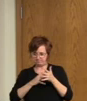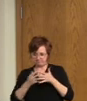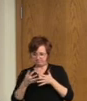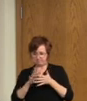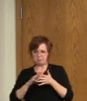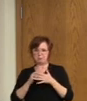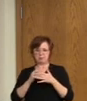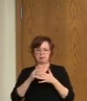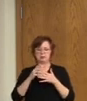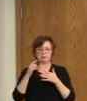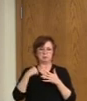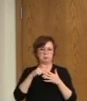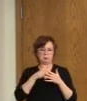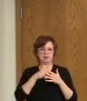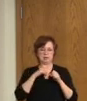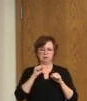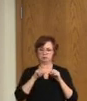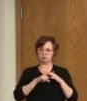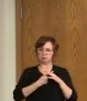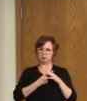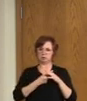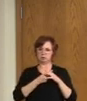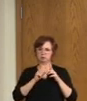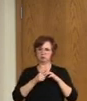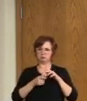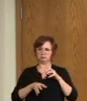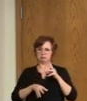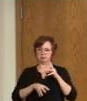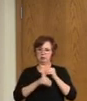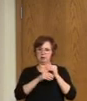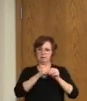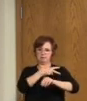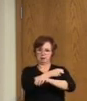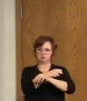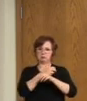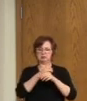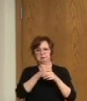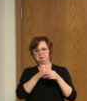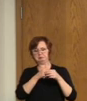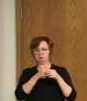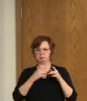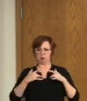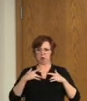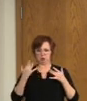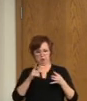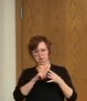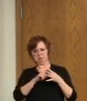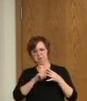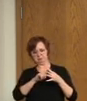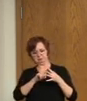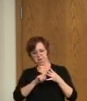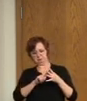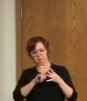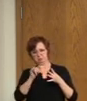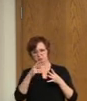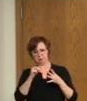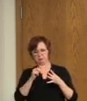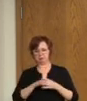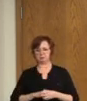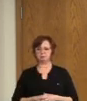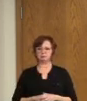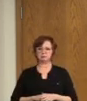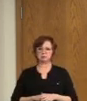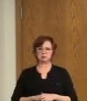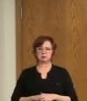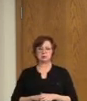vaccinations early in the new year. As soon as the vaccines arrive, They will be administered to Saskatchewan